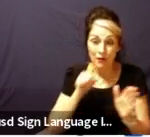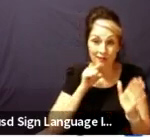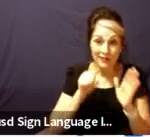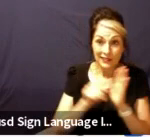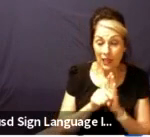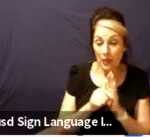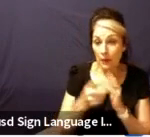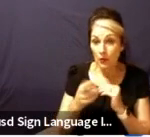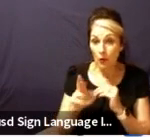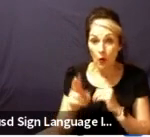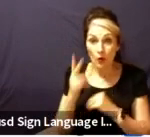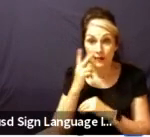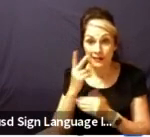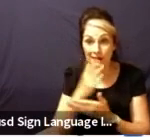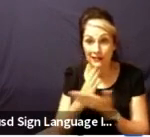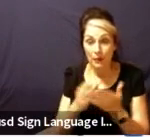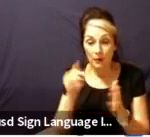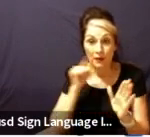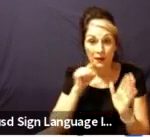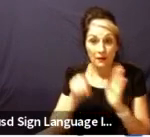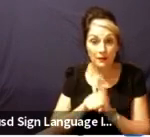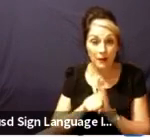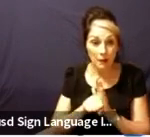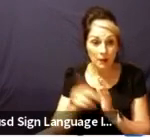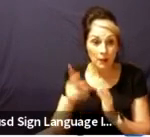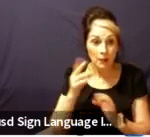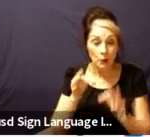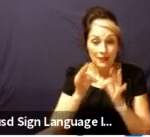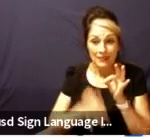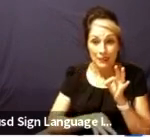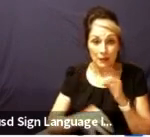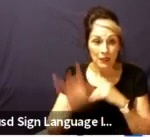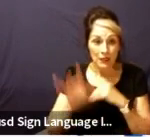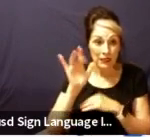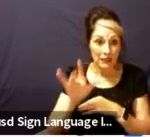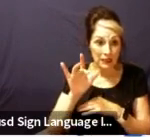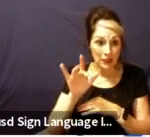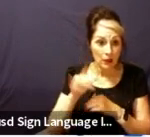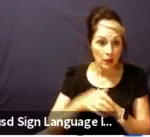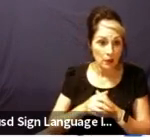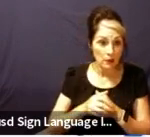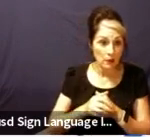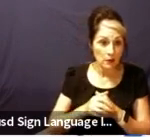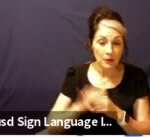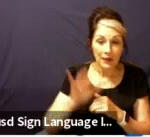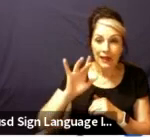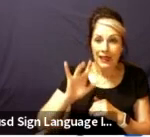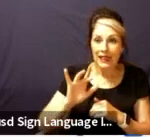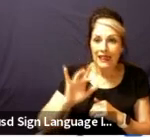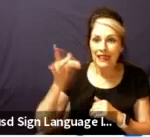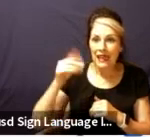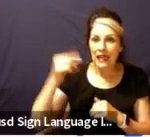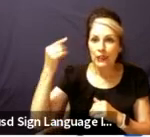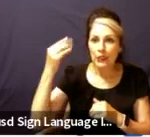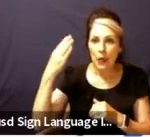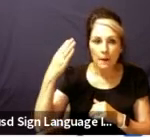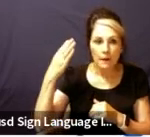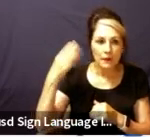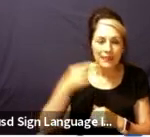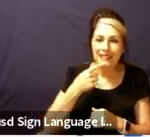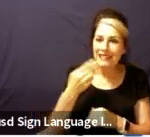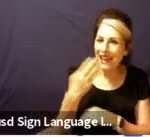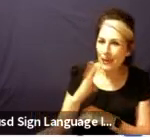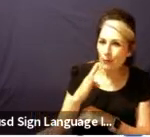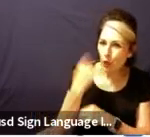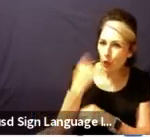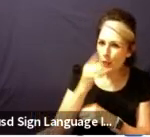or see some of the assignments, you will simply click on the light blue link